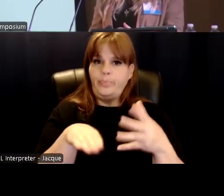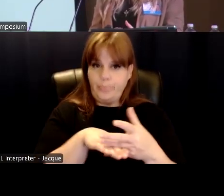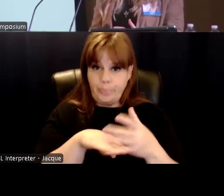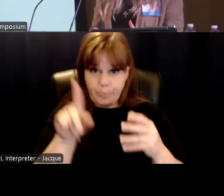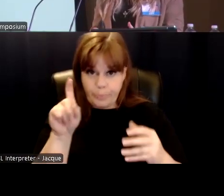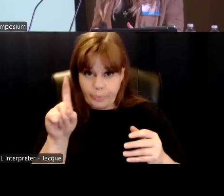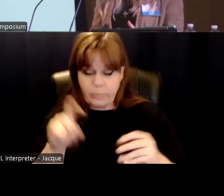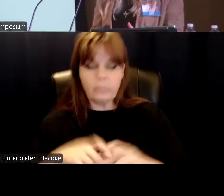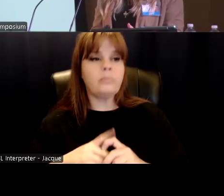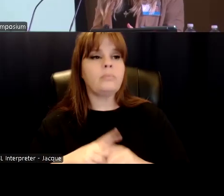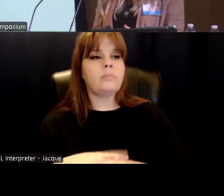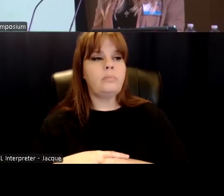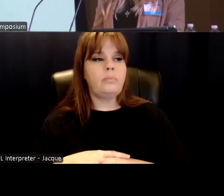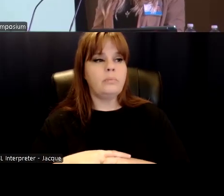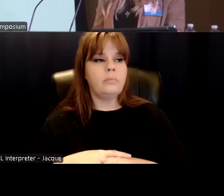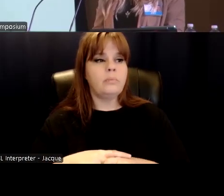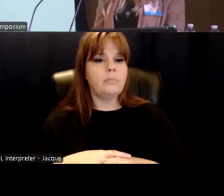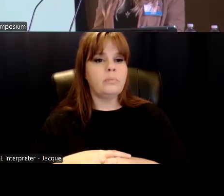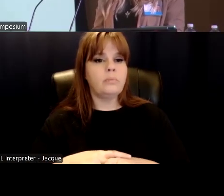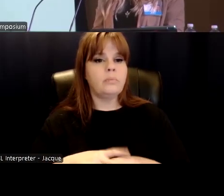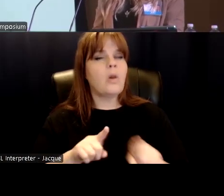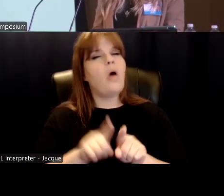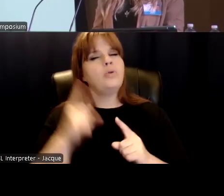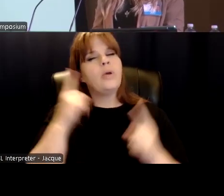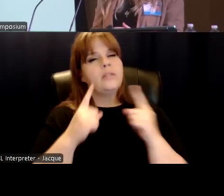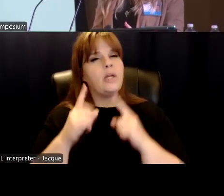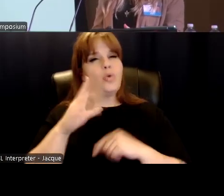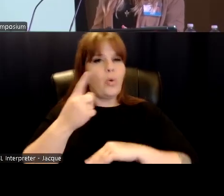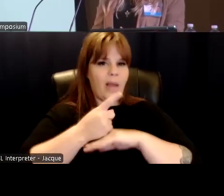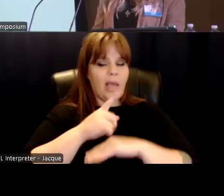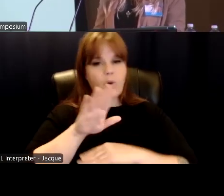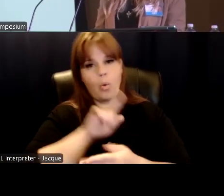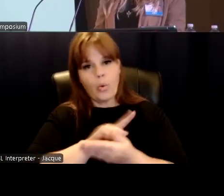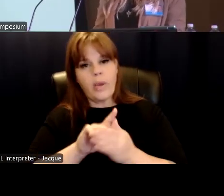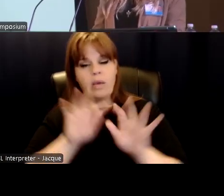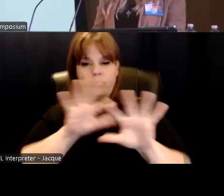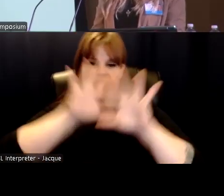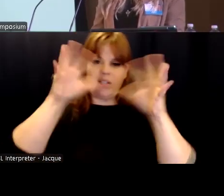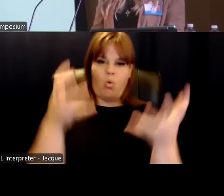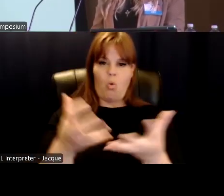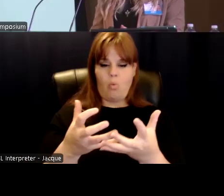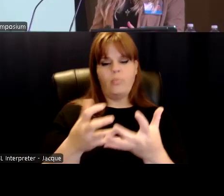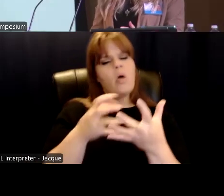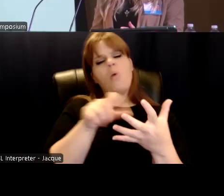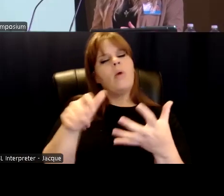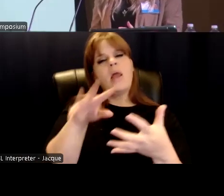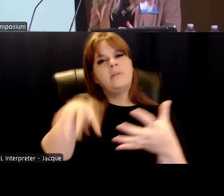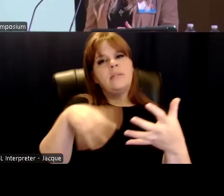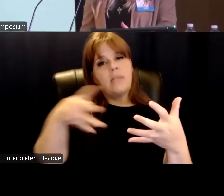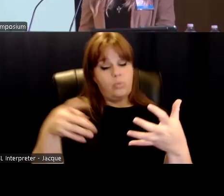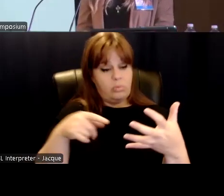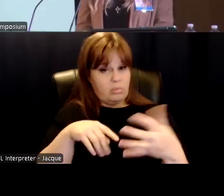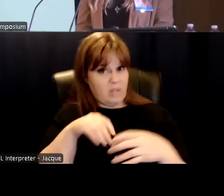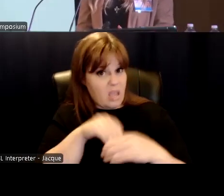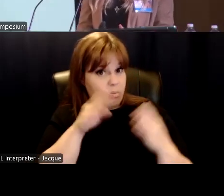Also, consider your day and your week holistically. What else do you have scheduled? If you have an in-person